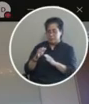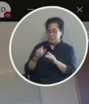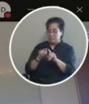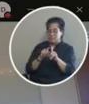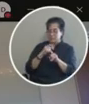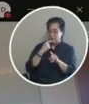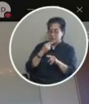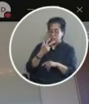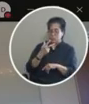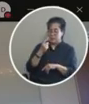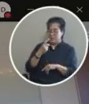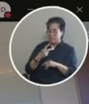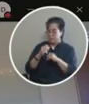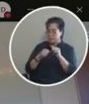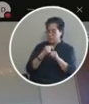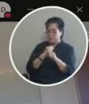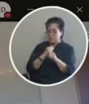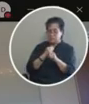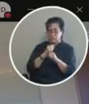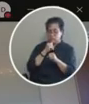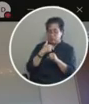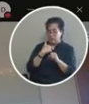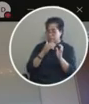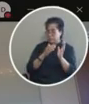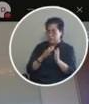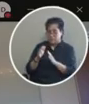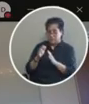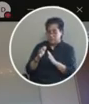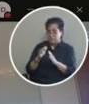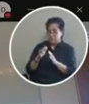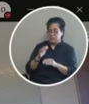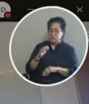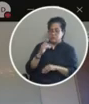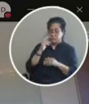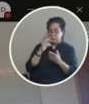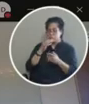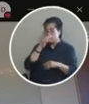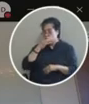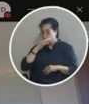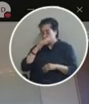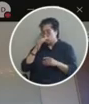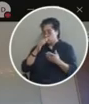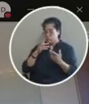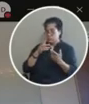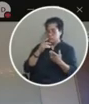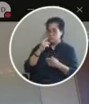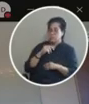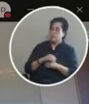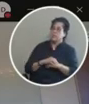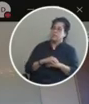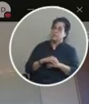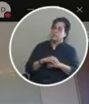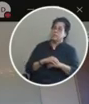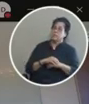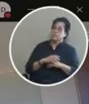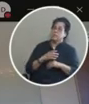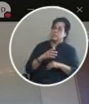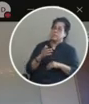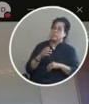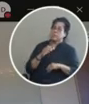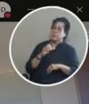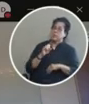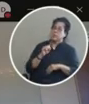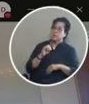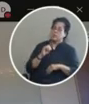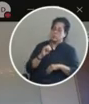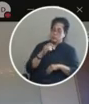last 3.5 years, we have no plan to issue debt for the MPC for the foreseeable future due to the ongoing litigation. And so to say